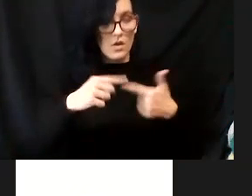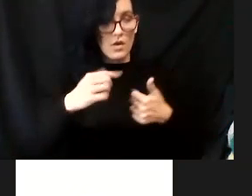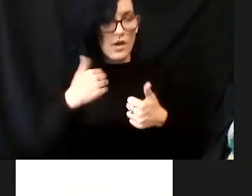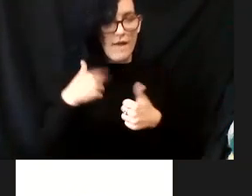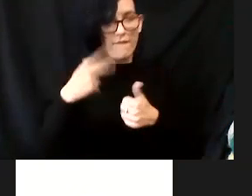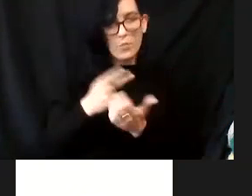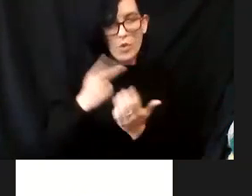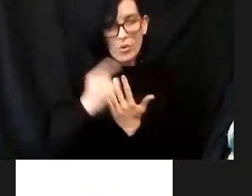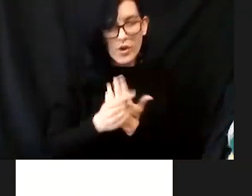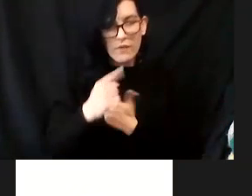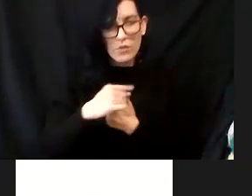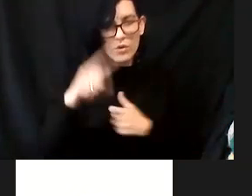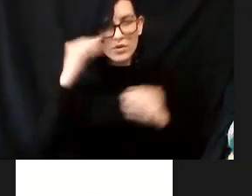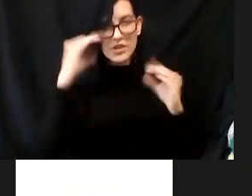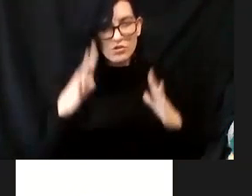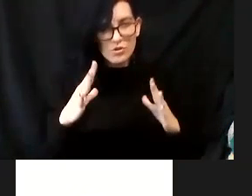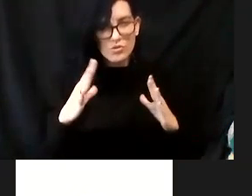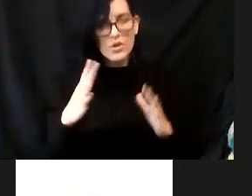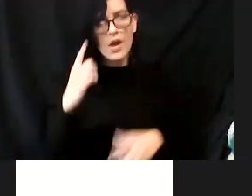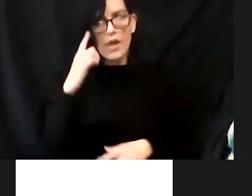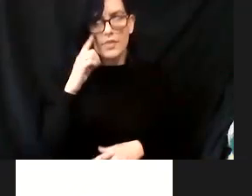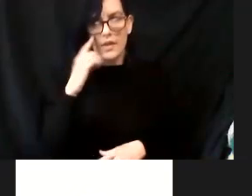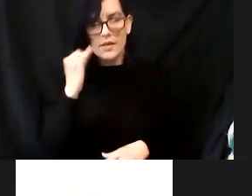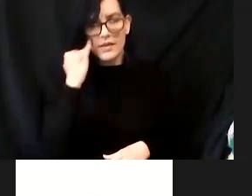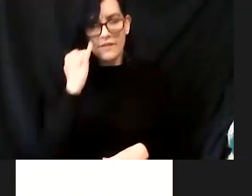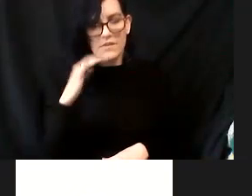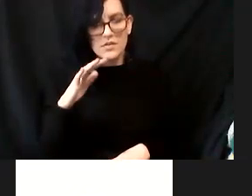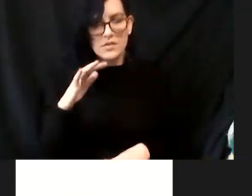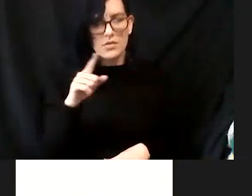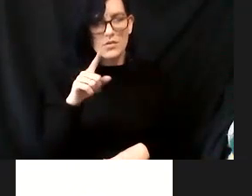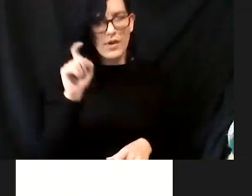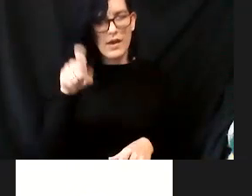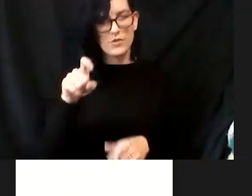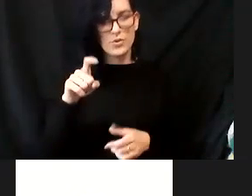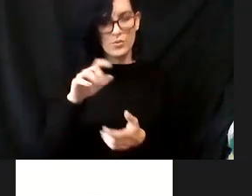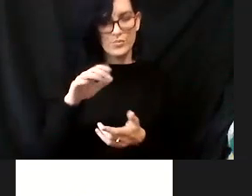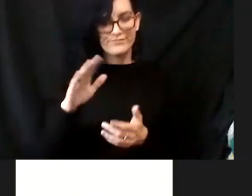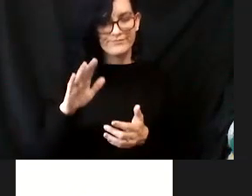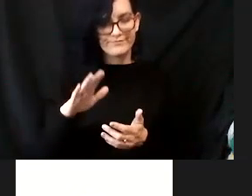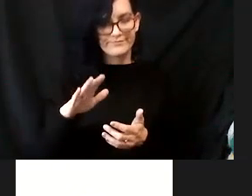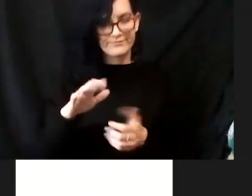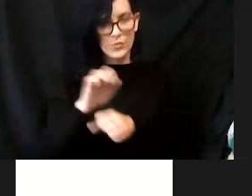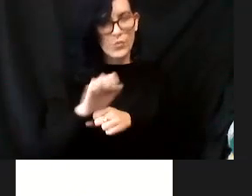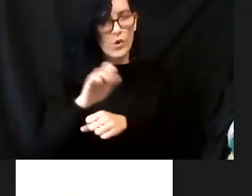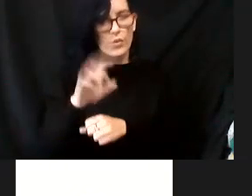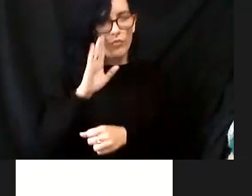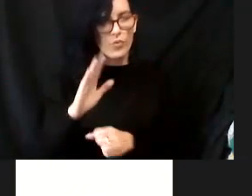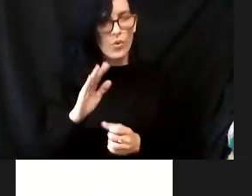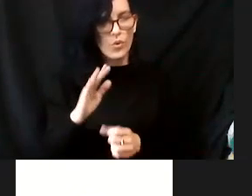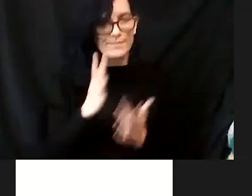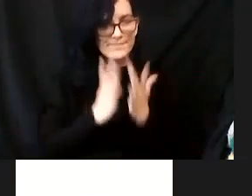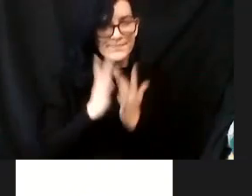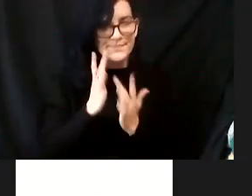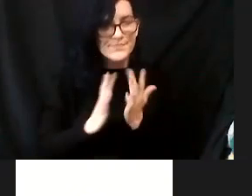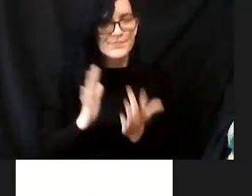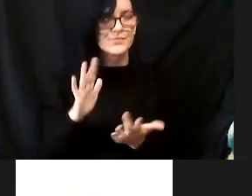it's generally if they're working in, for a low-income school, and certain other factors apply. And